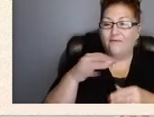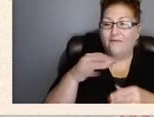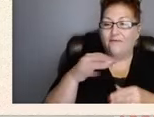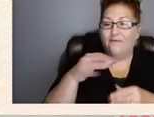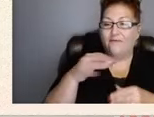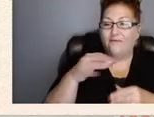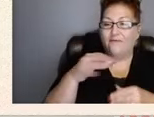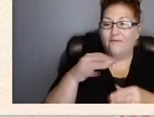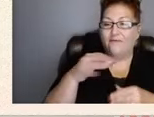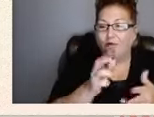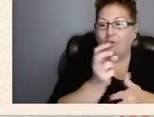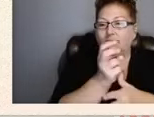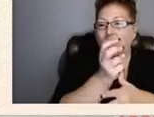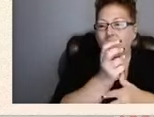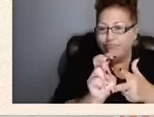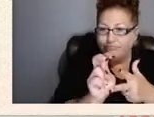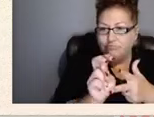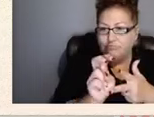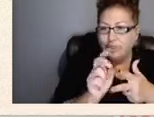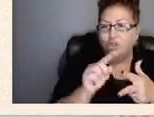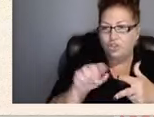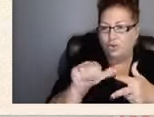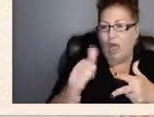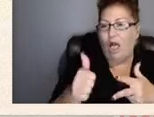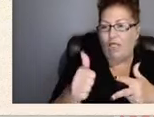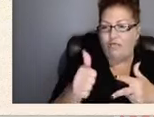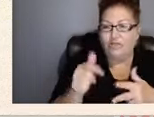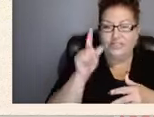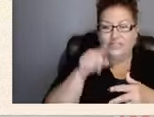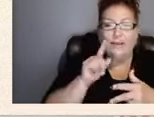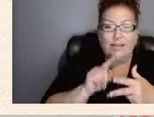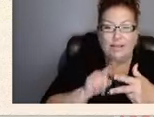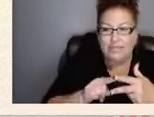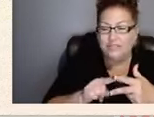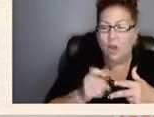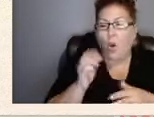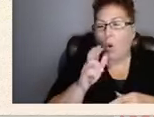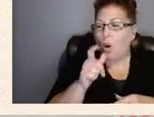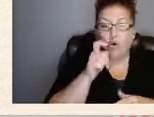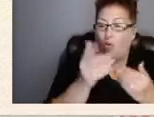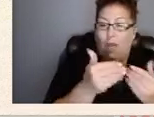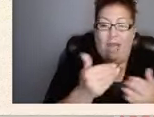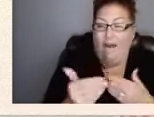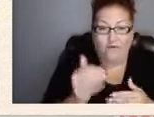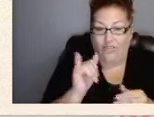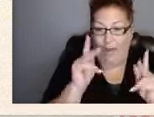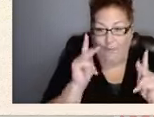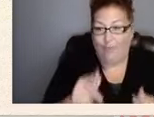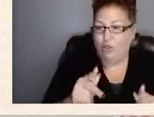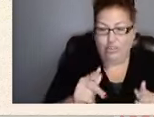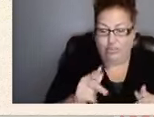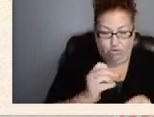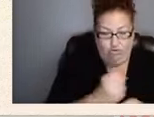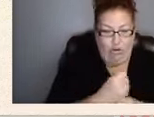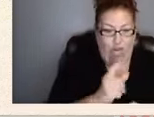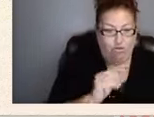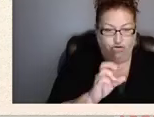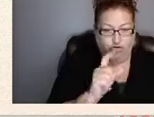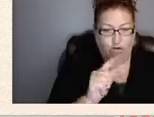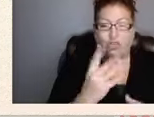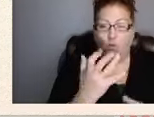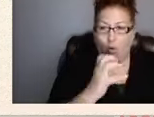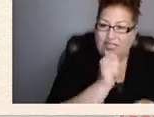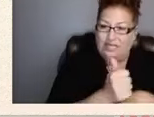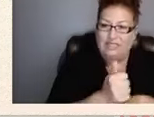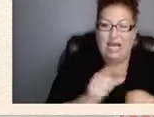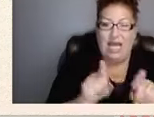to the other siblings, or to whomever the person creating the trust wants to designate as the